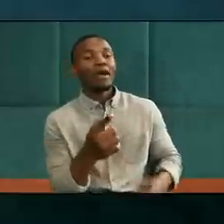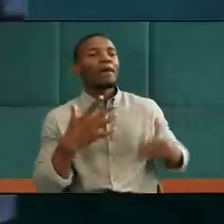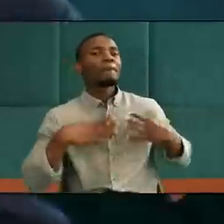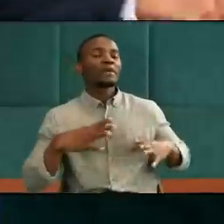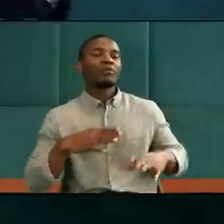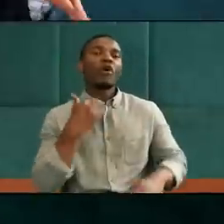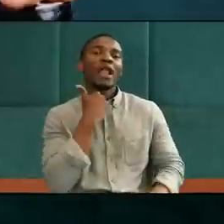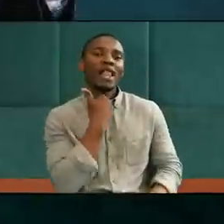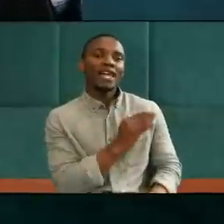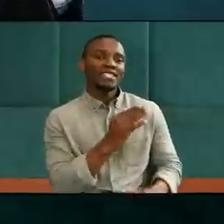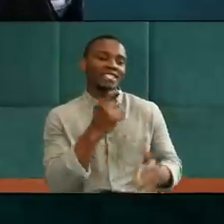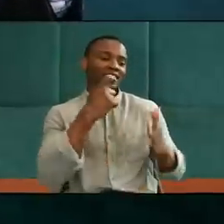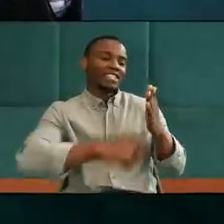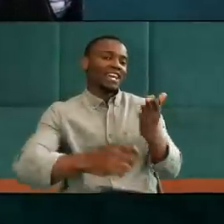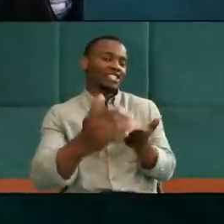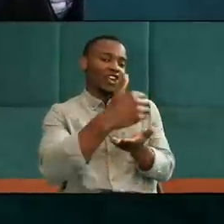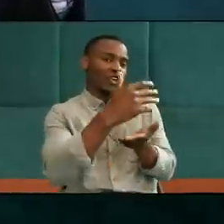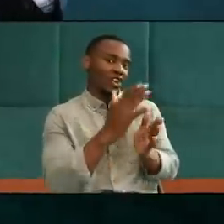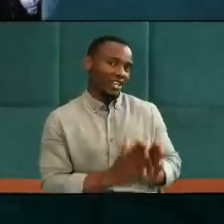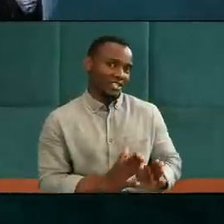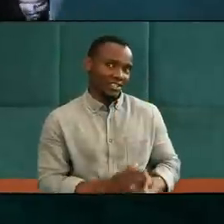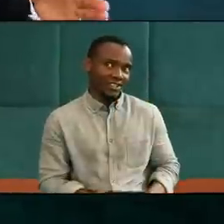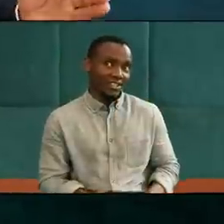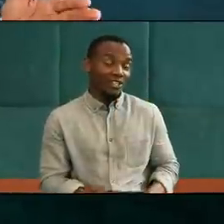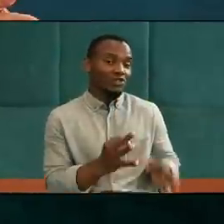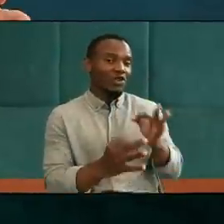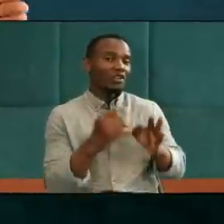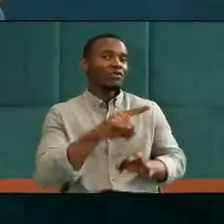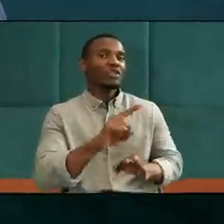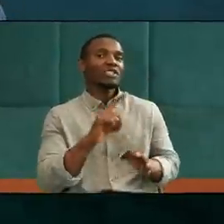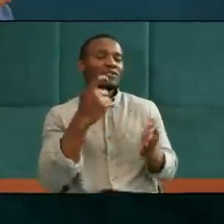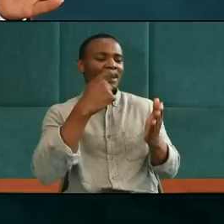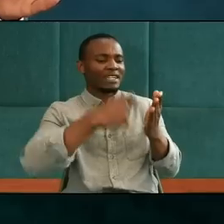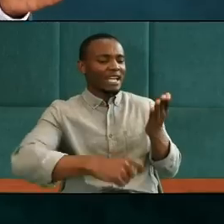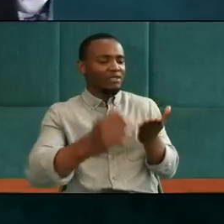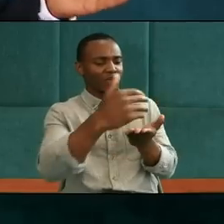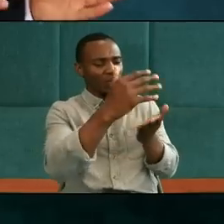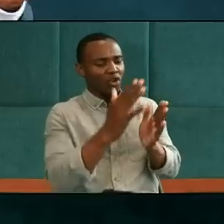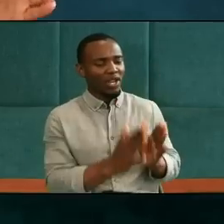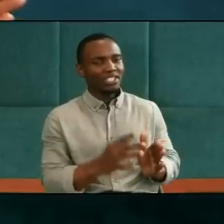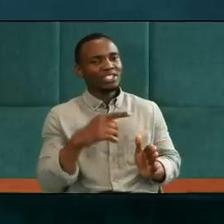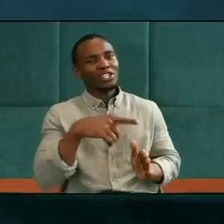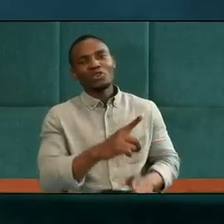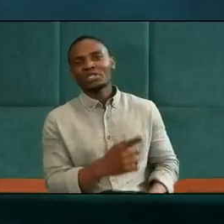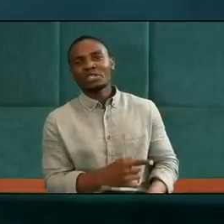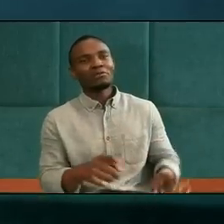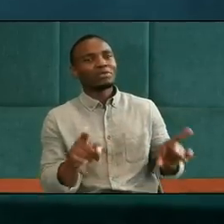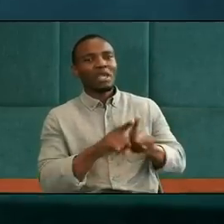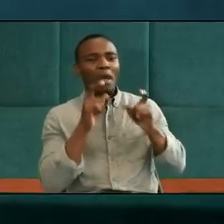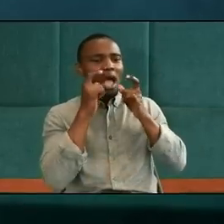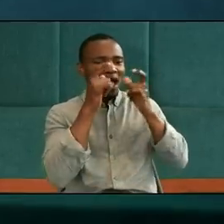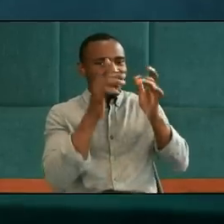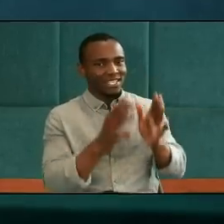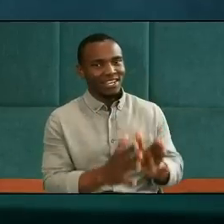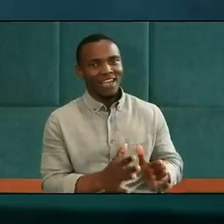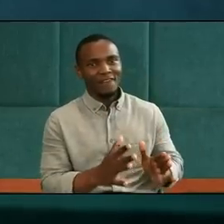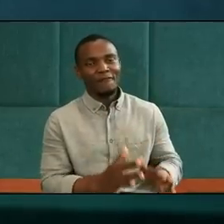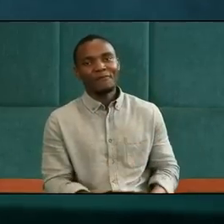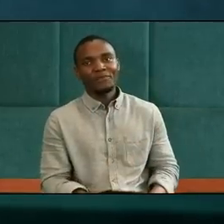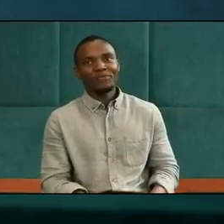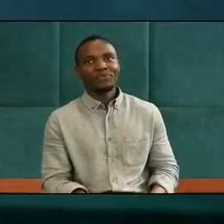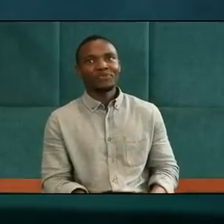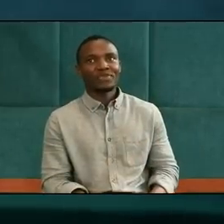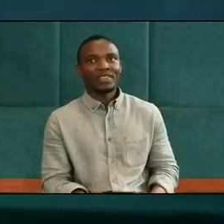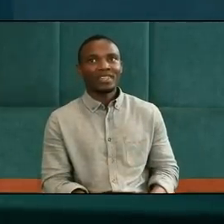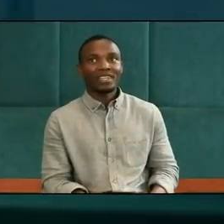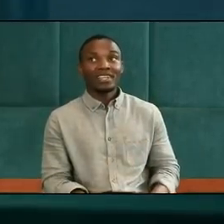hated. So anytime you see the word tax collector in Bible, they were bunched with sinners. Sinners and tax collectors.